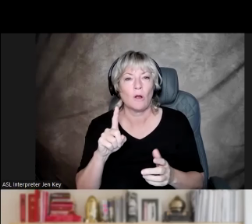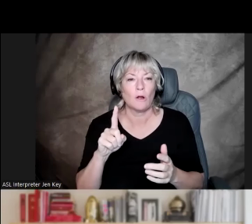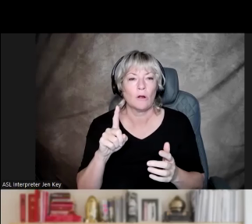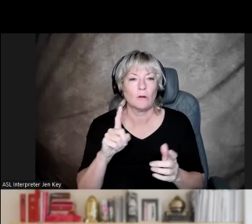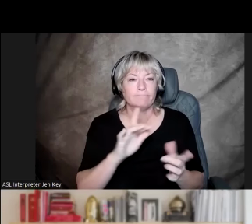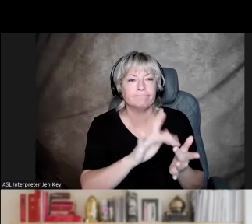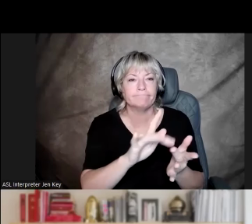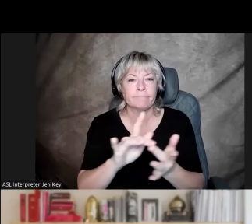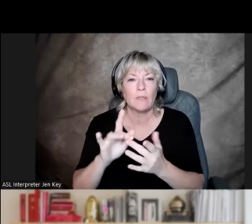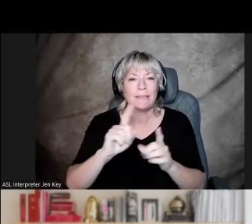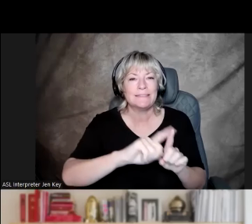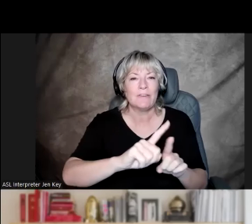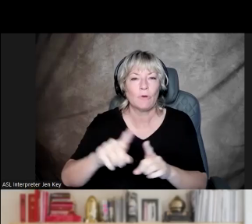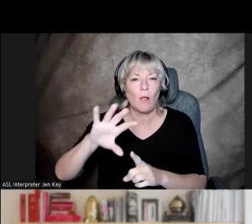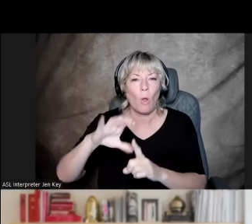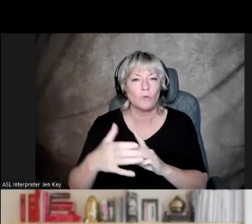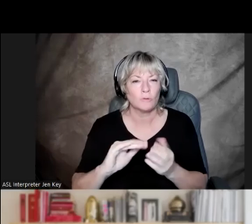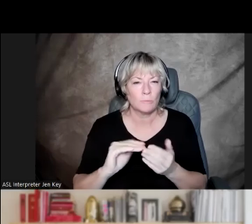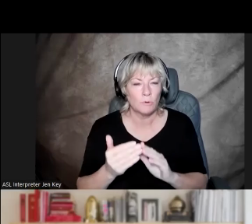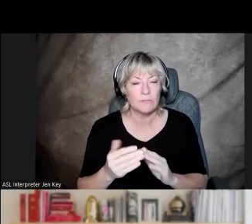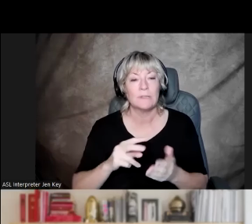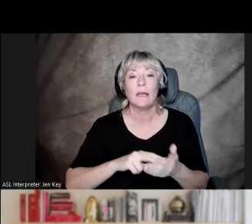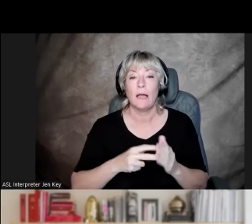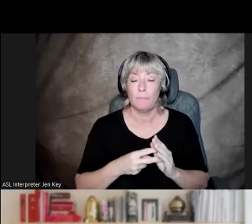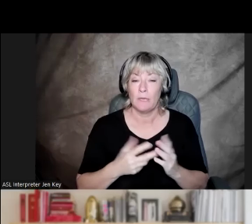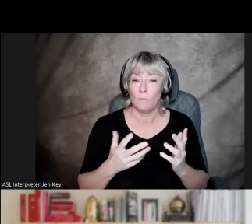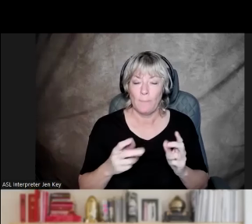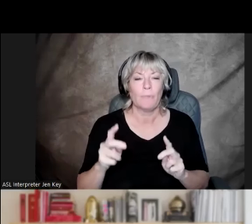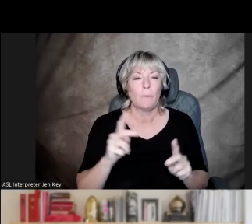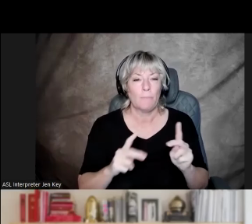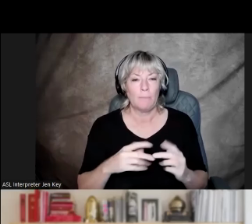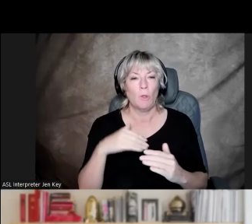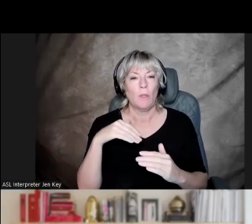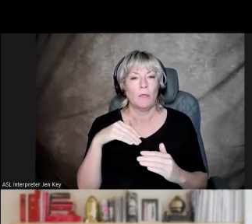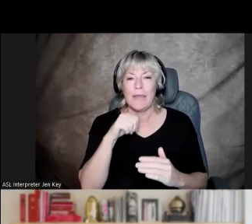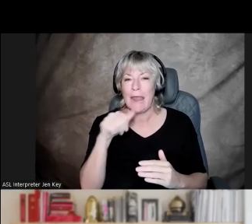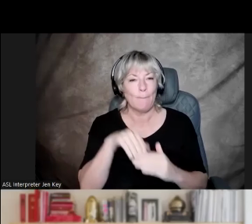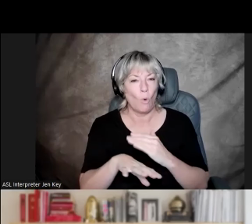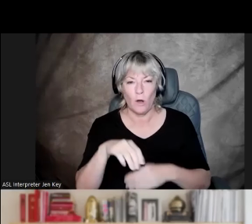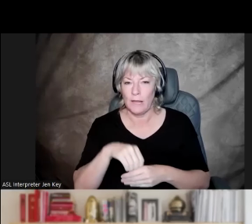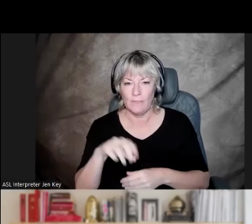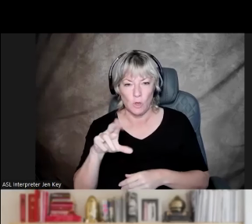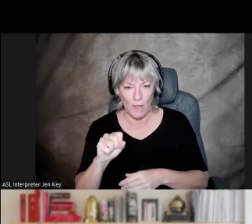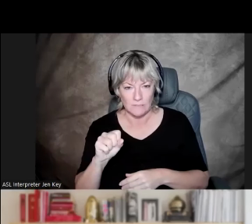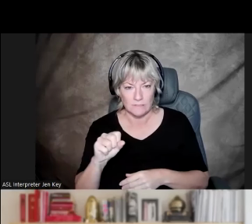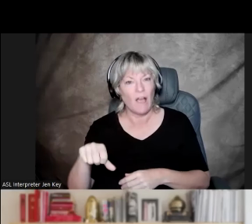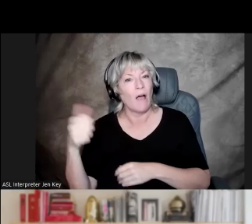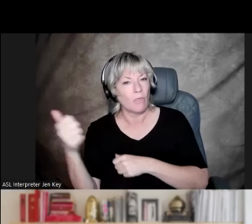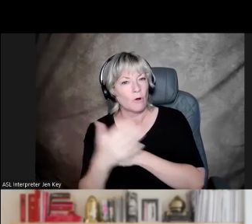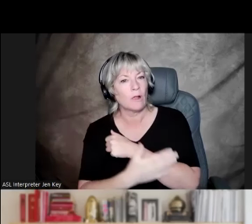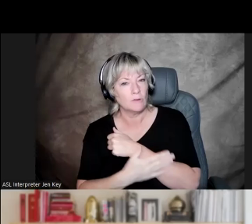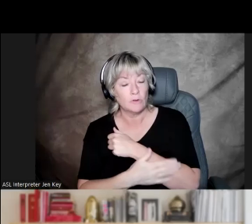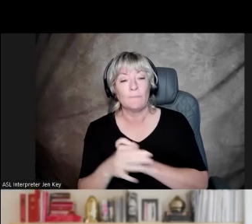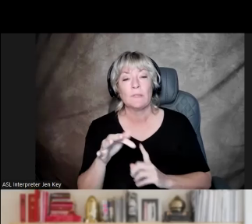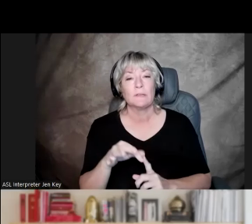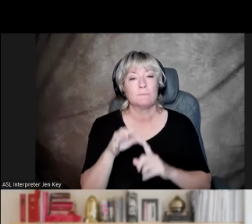different cultural communities. And when I talk about that, I mean individuals that were born outside of the U.S. Specifically, I think for the groups